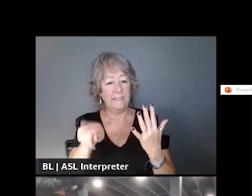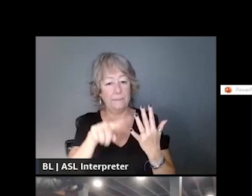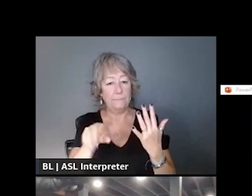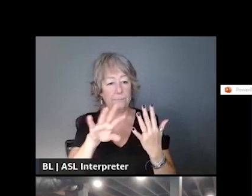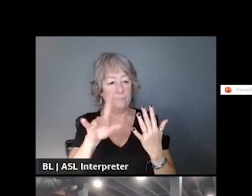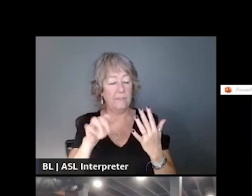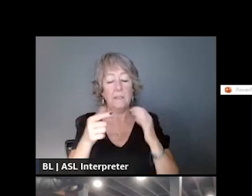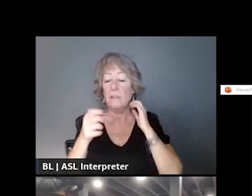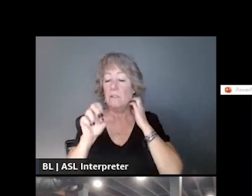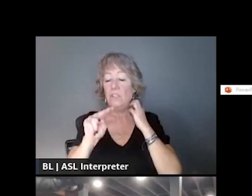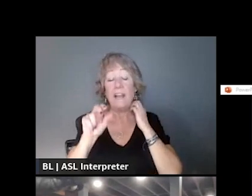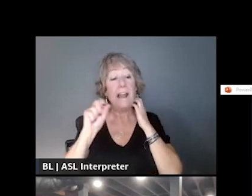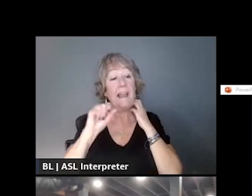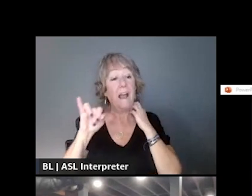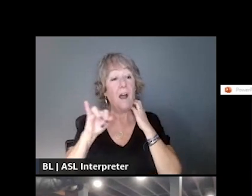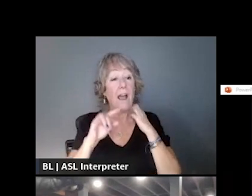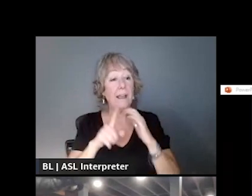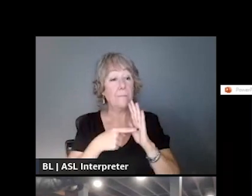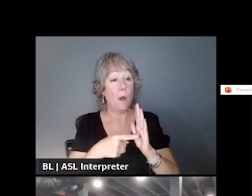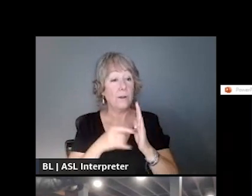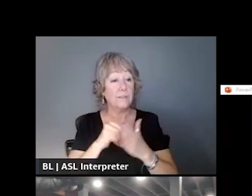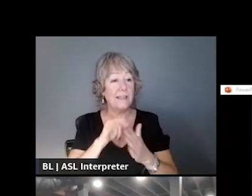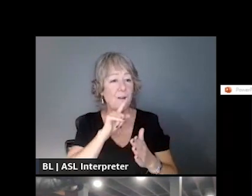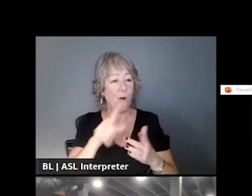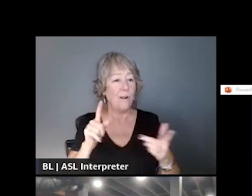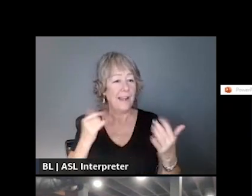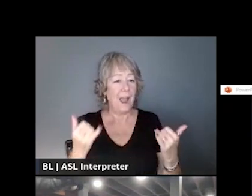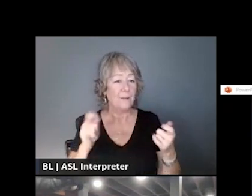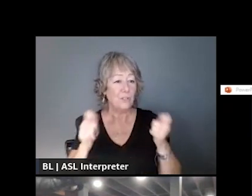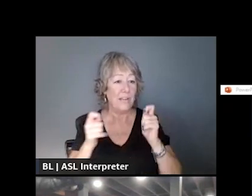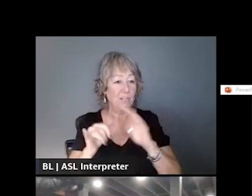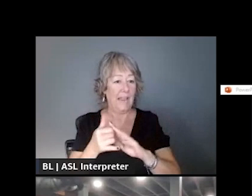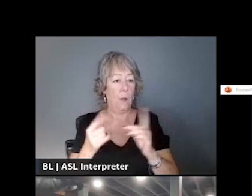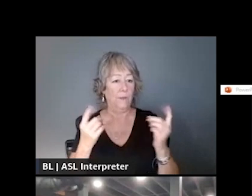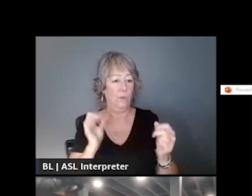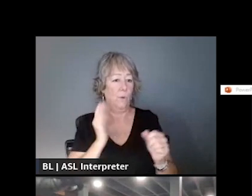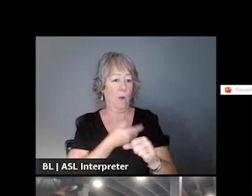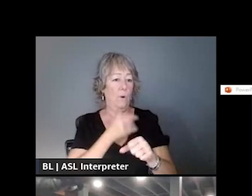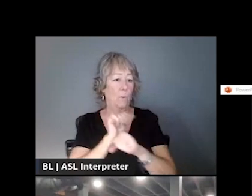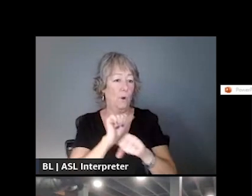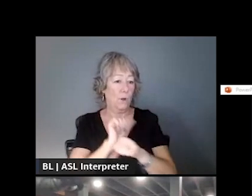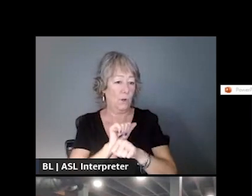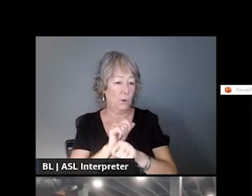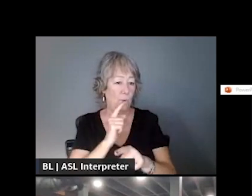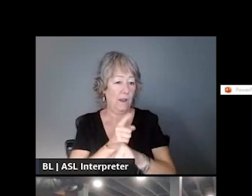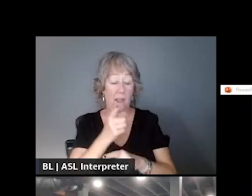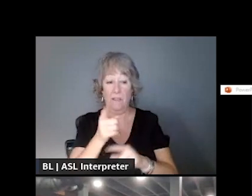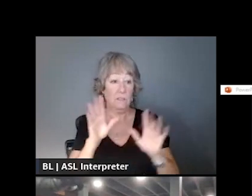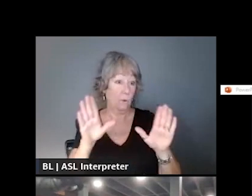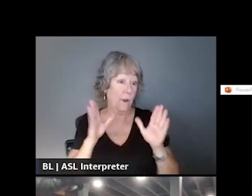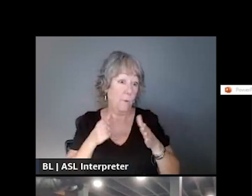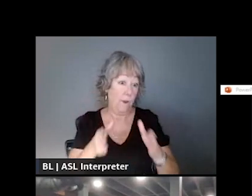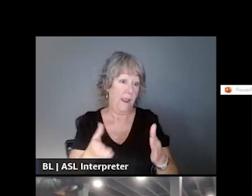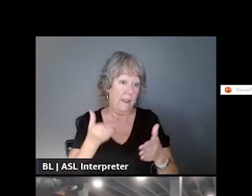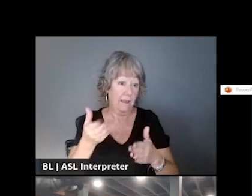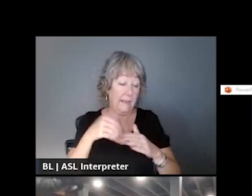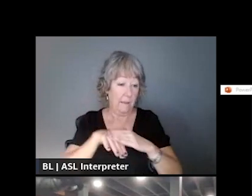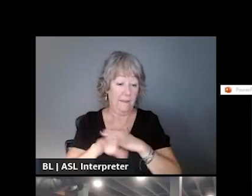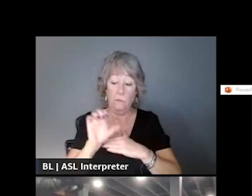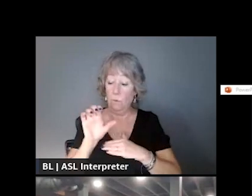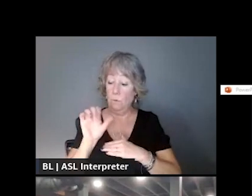these Gen AI models that are changing the way we do work, right? And this is a great way to do it. Come into